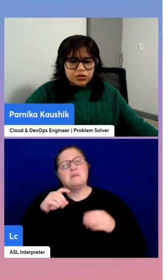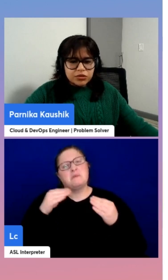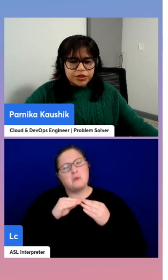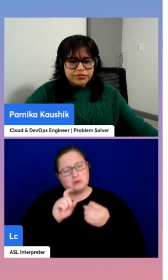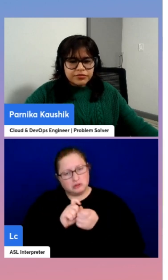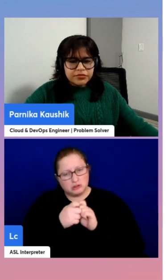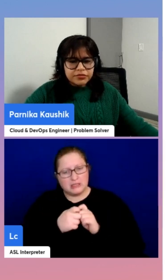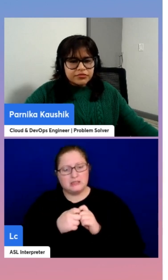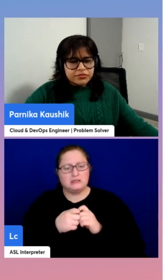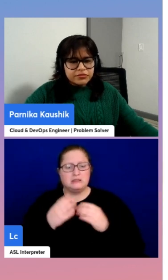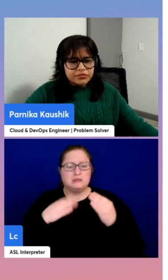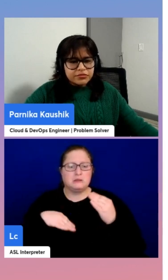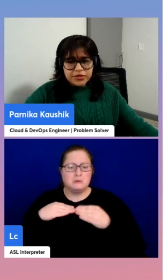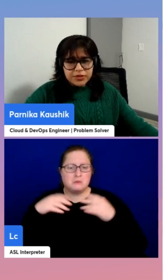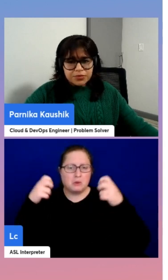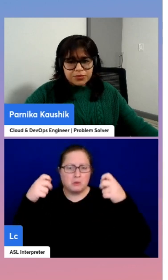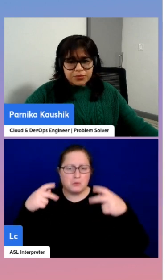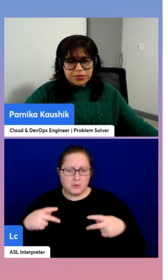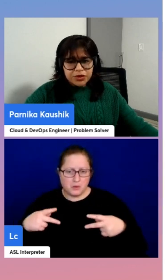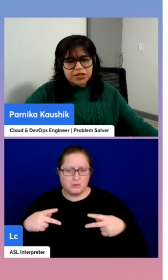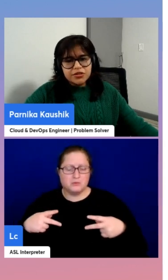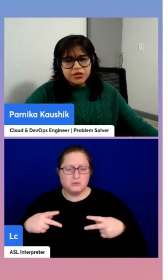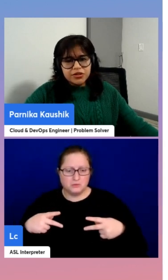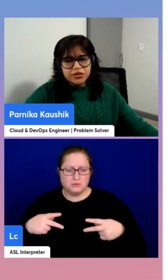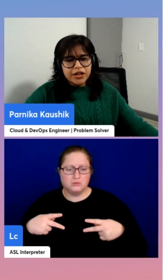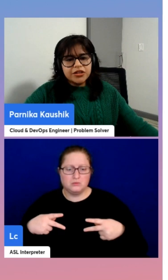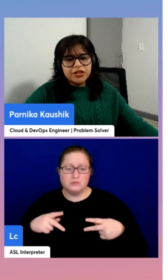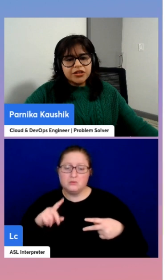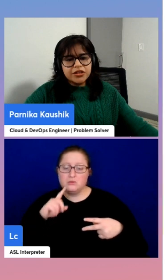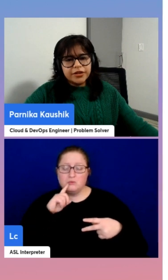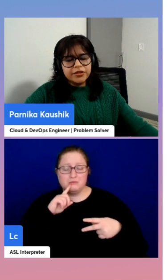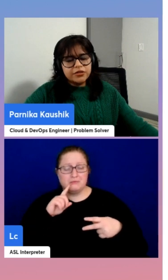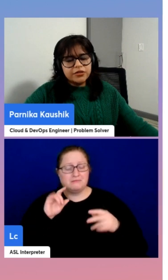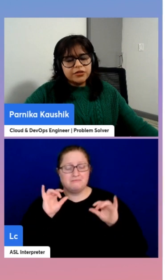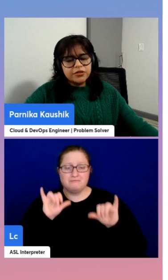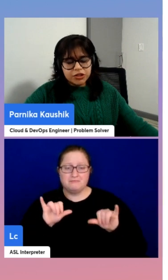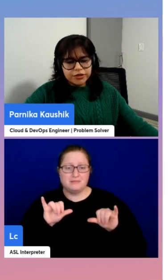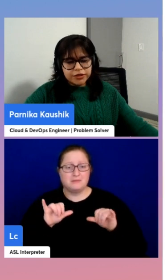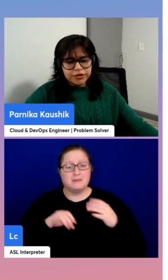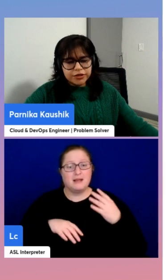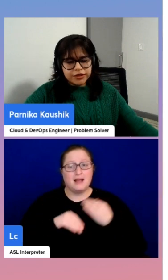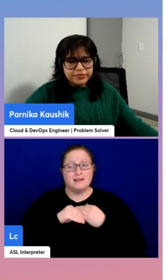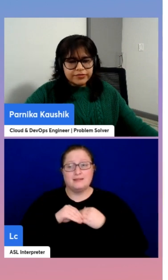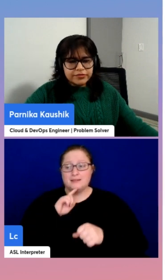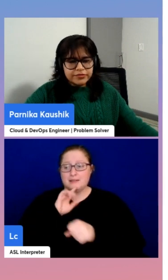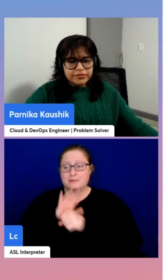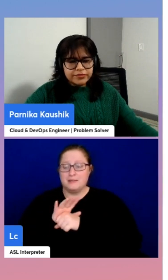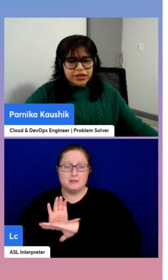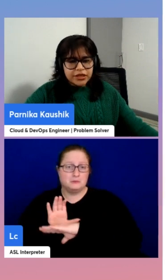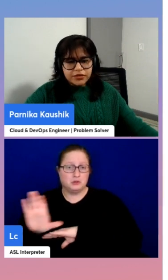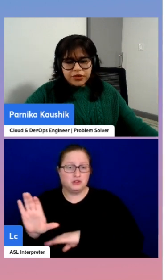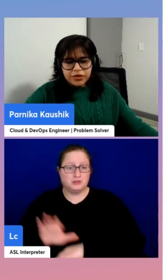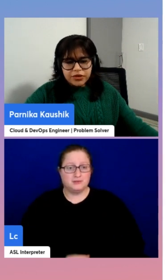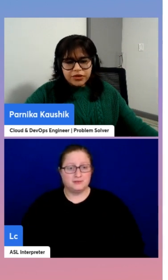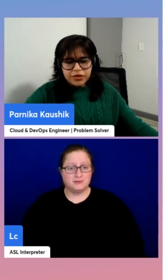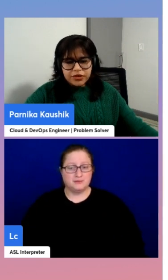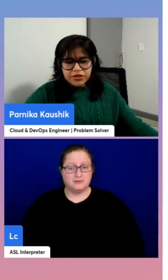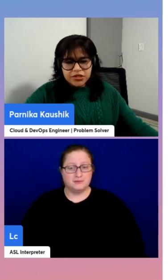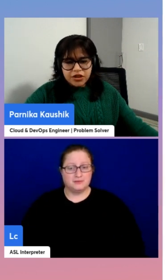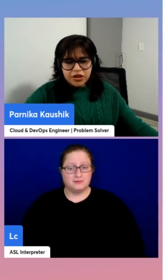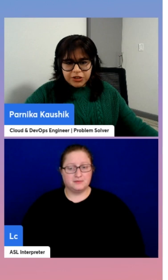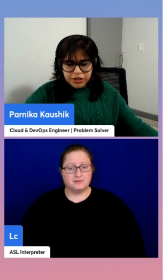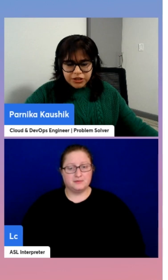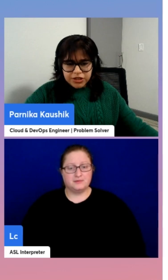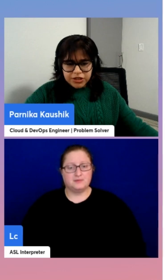code. Same process. You add, you commit, you push. Now remember, this is on the